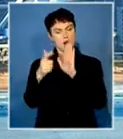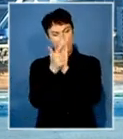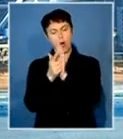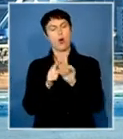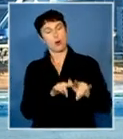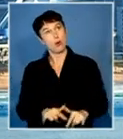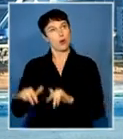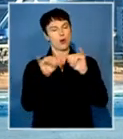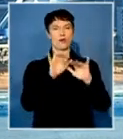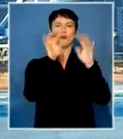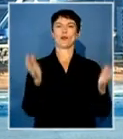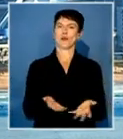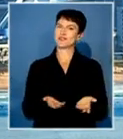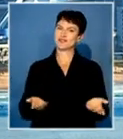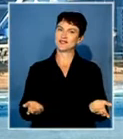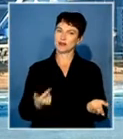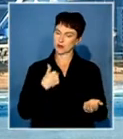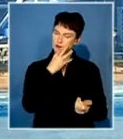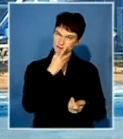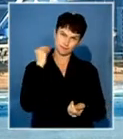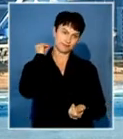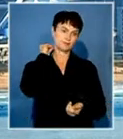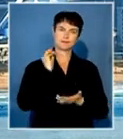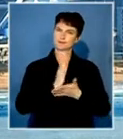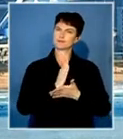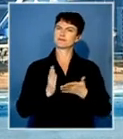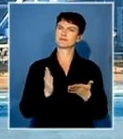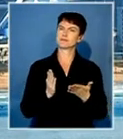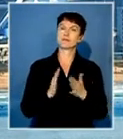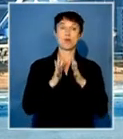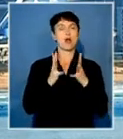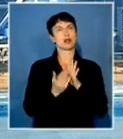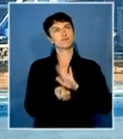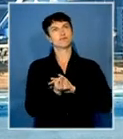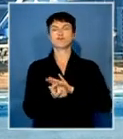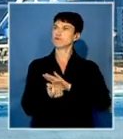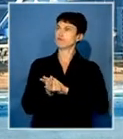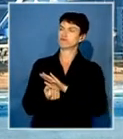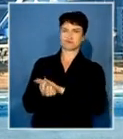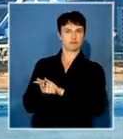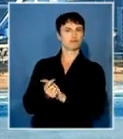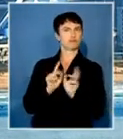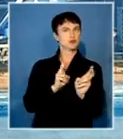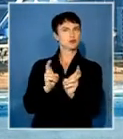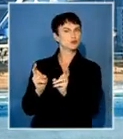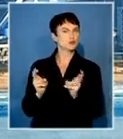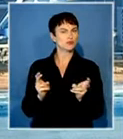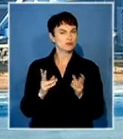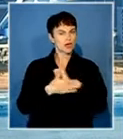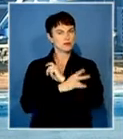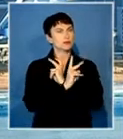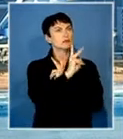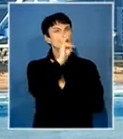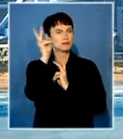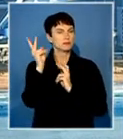And we are taking account of some of the trends which are emerging out there in the world at large. Many countries around the